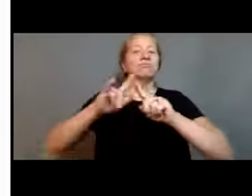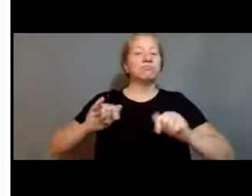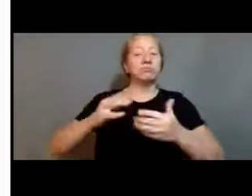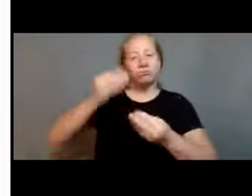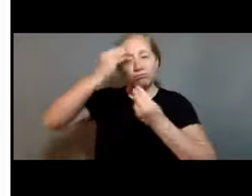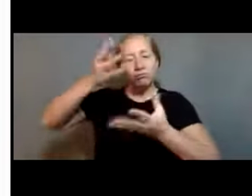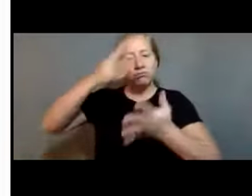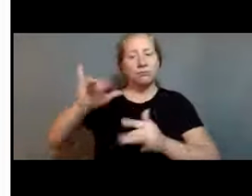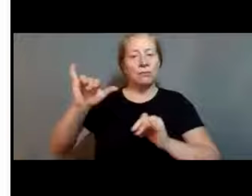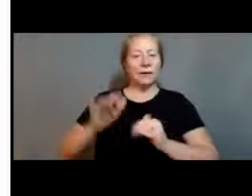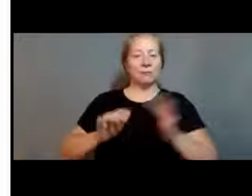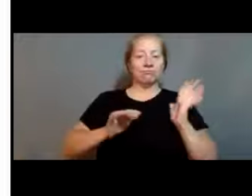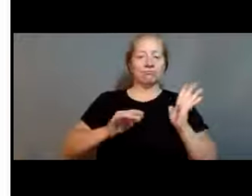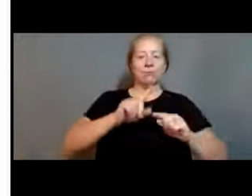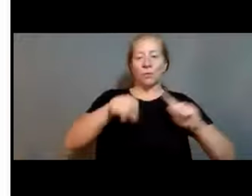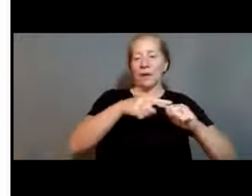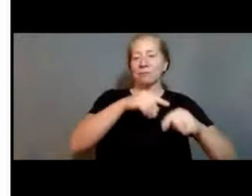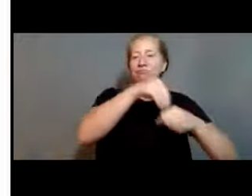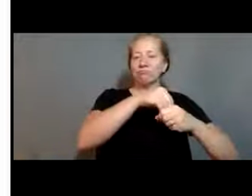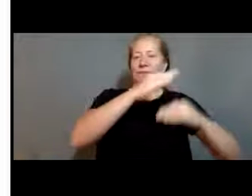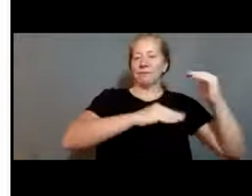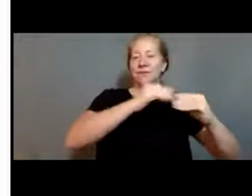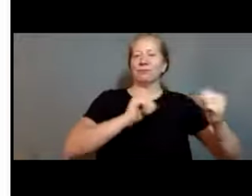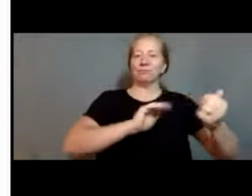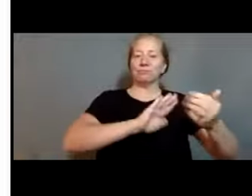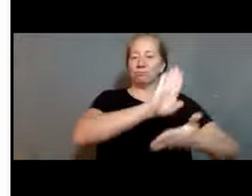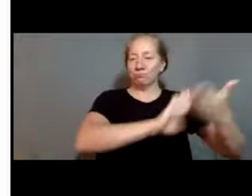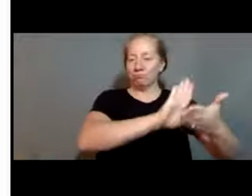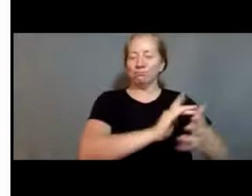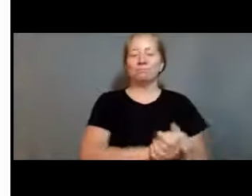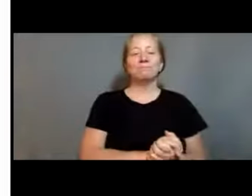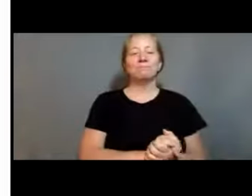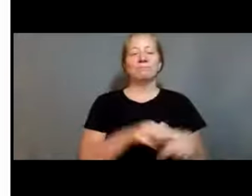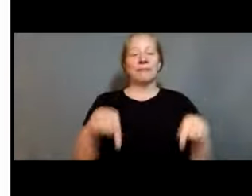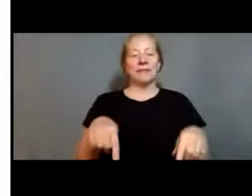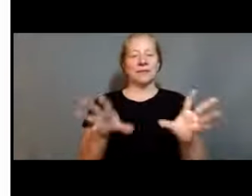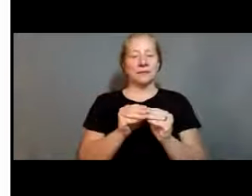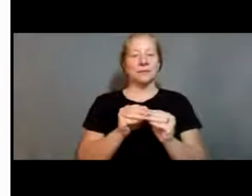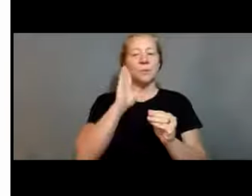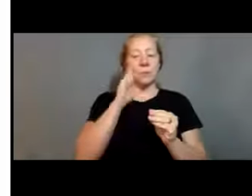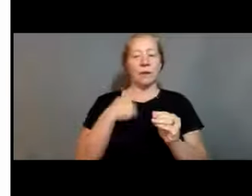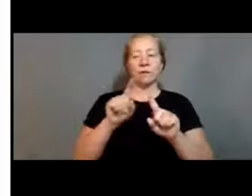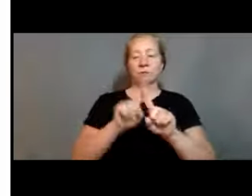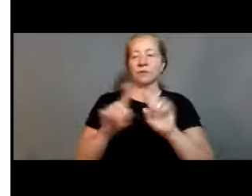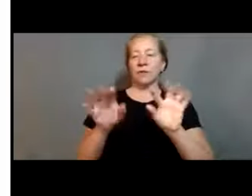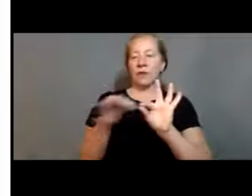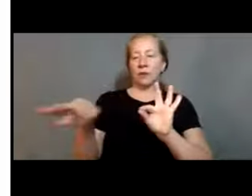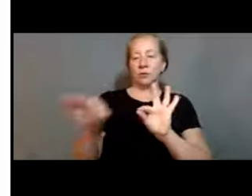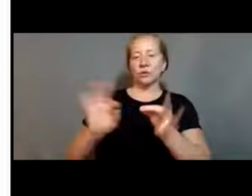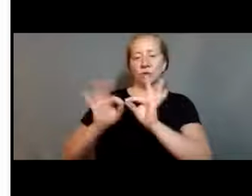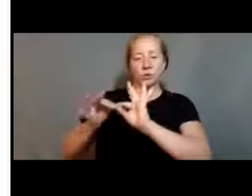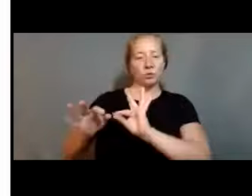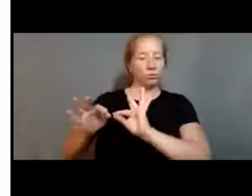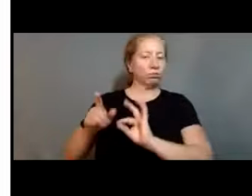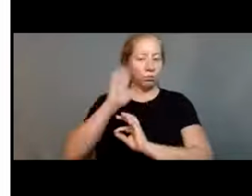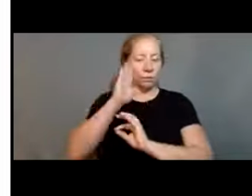did them in person. This session will be interpreted in different major